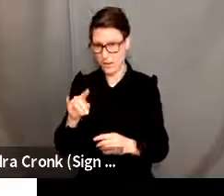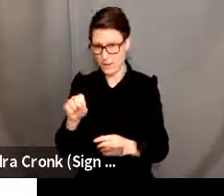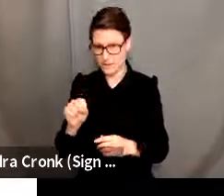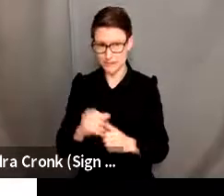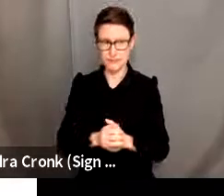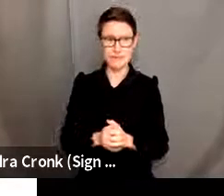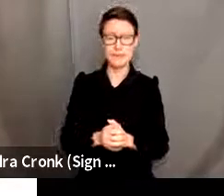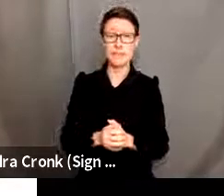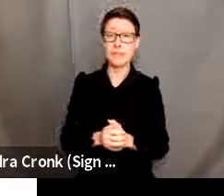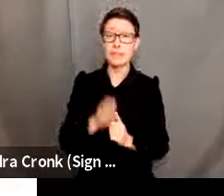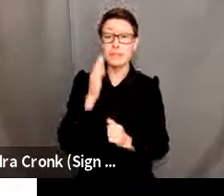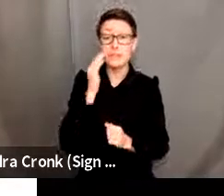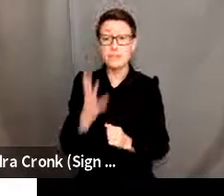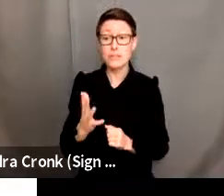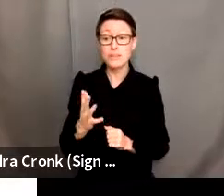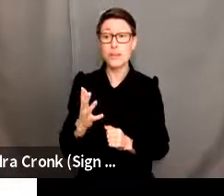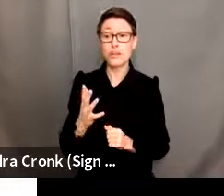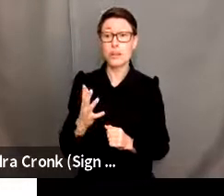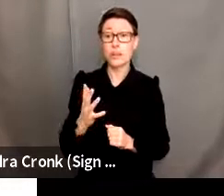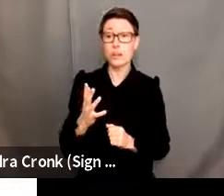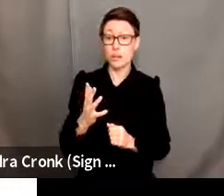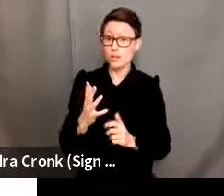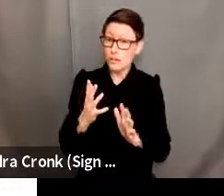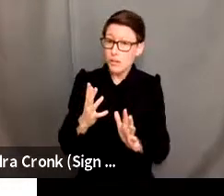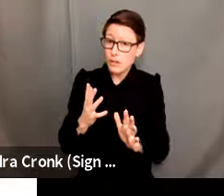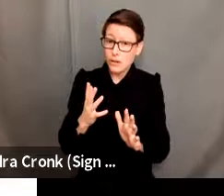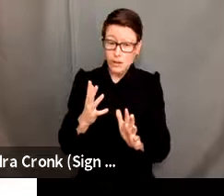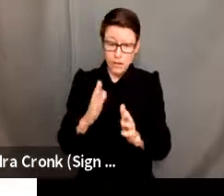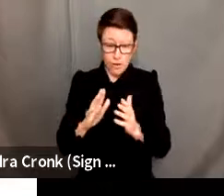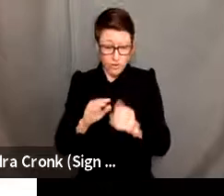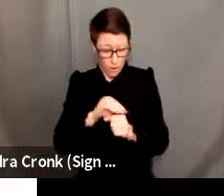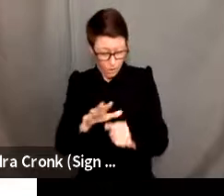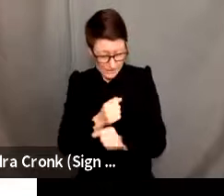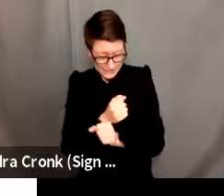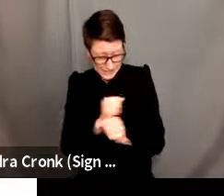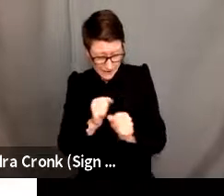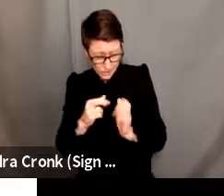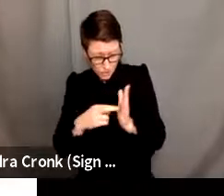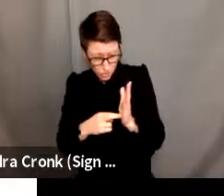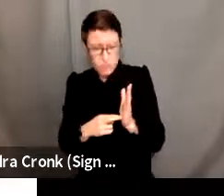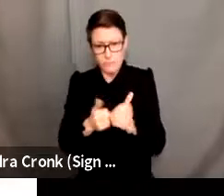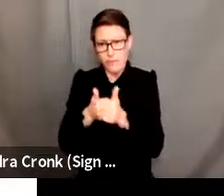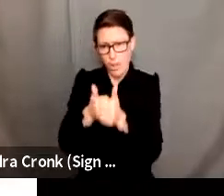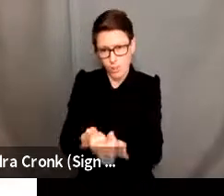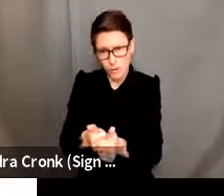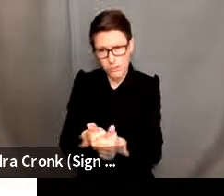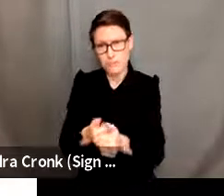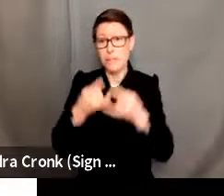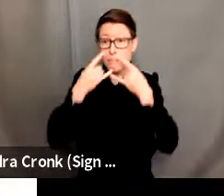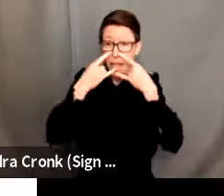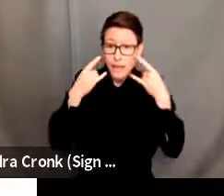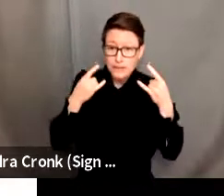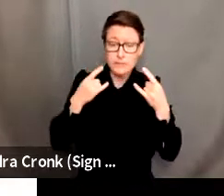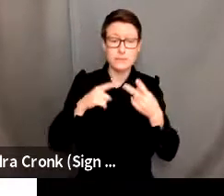that we are following all safety precautions during this pandemic, wearing masks, social distancing,